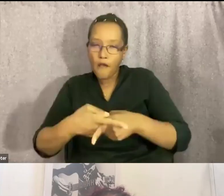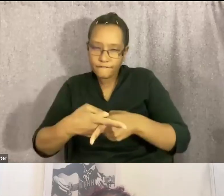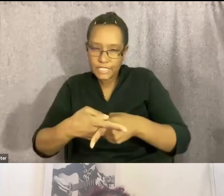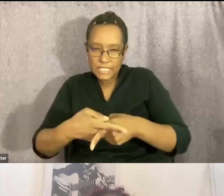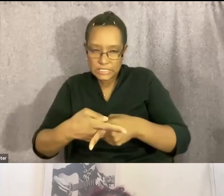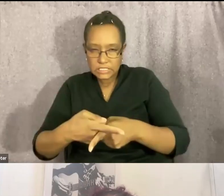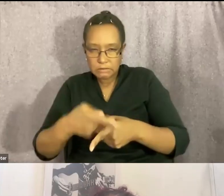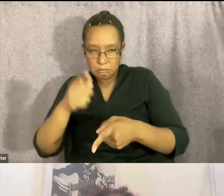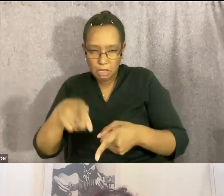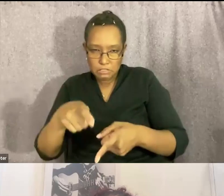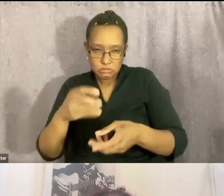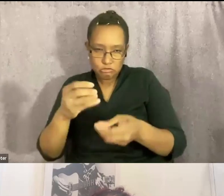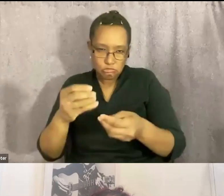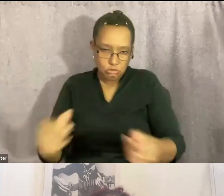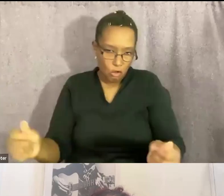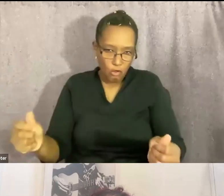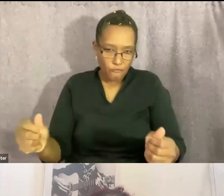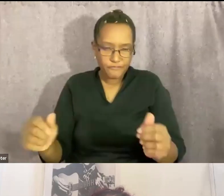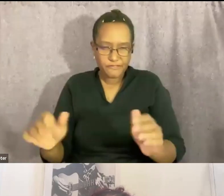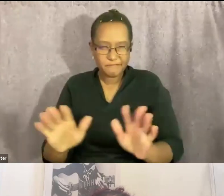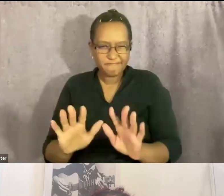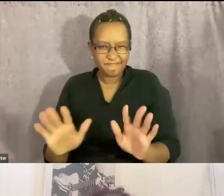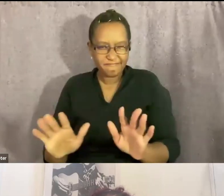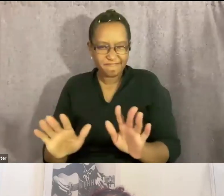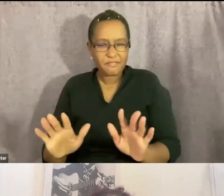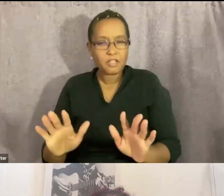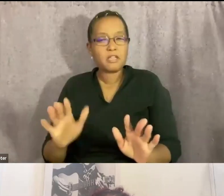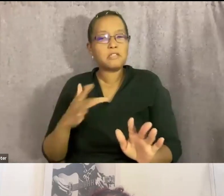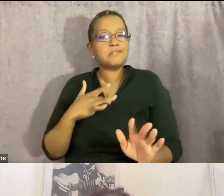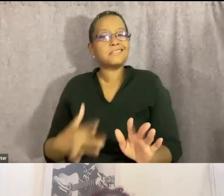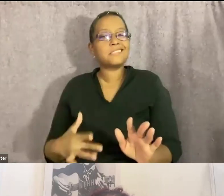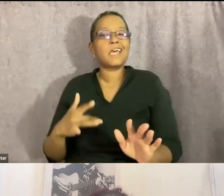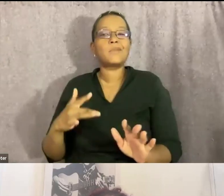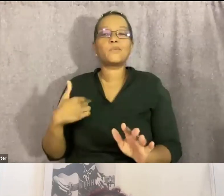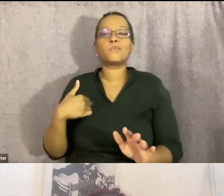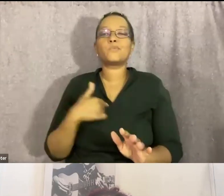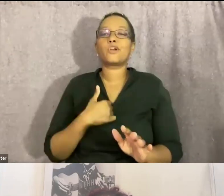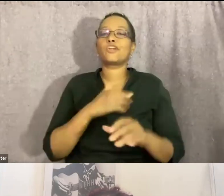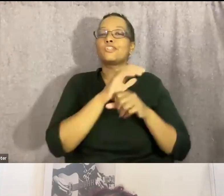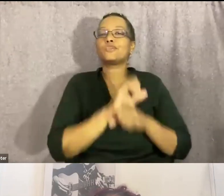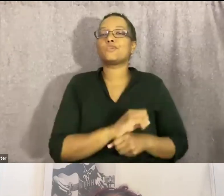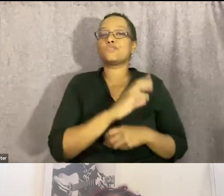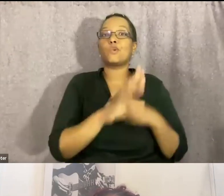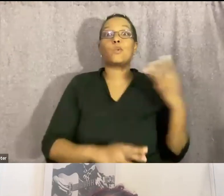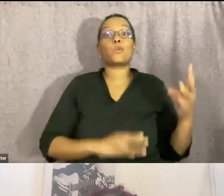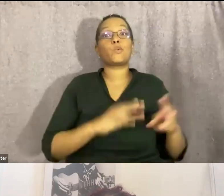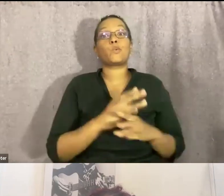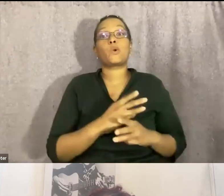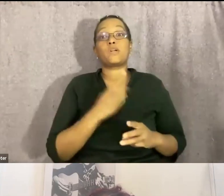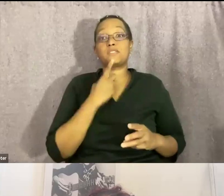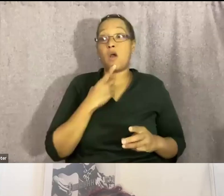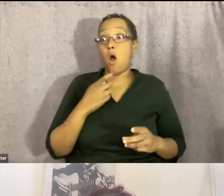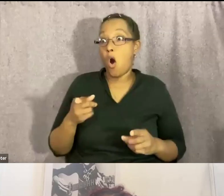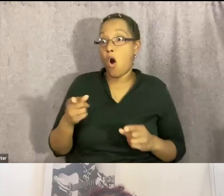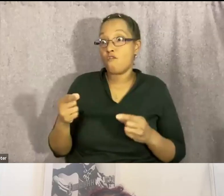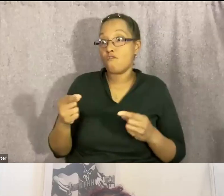in building community. So that's my